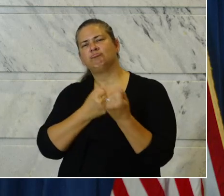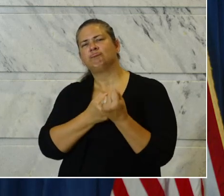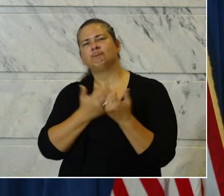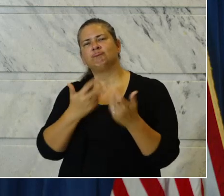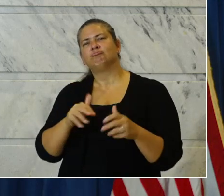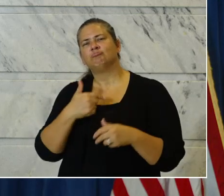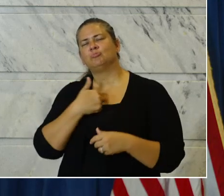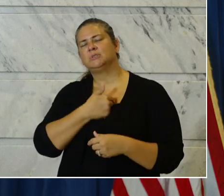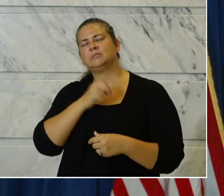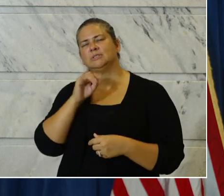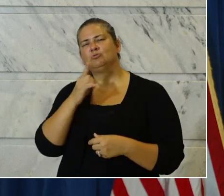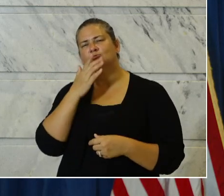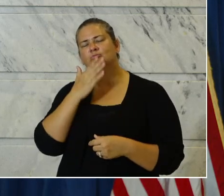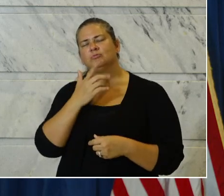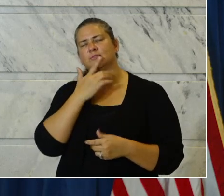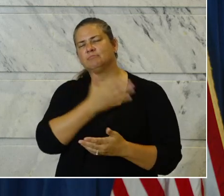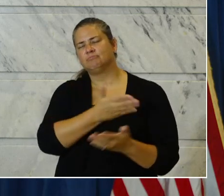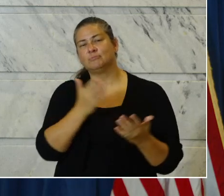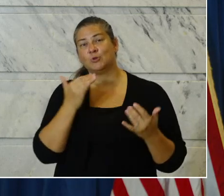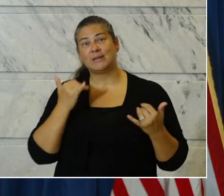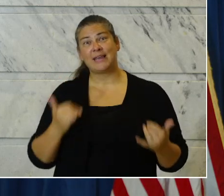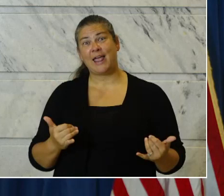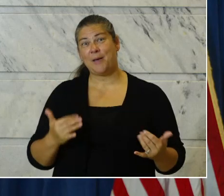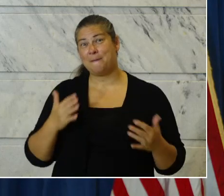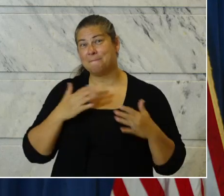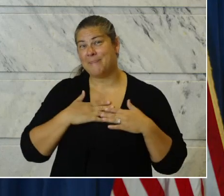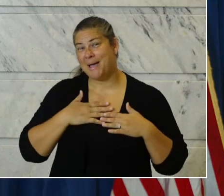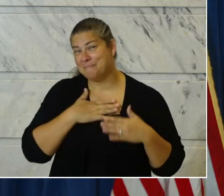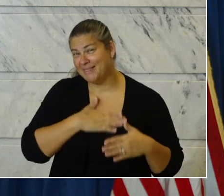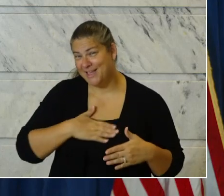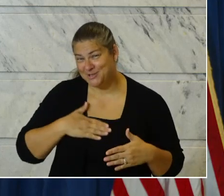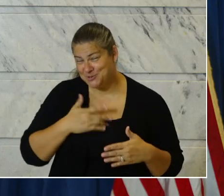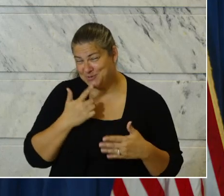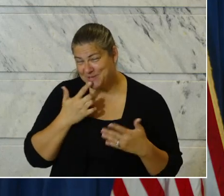with long-term care. And now it is my pleasure to